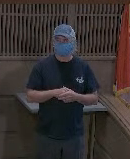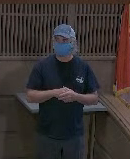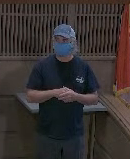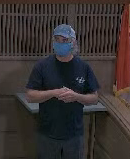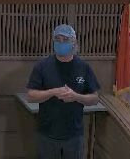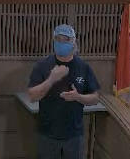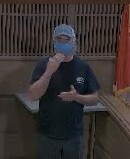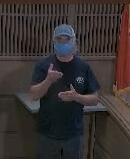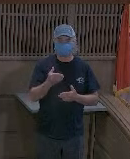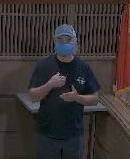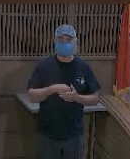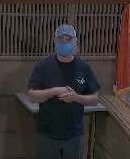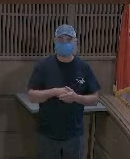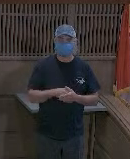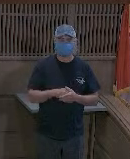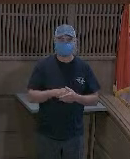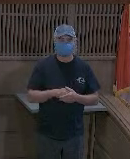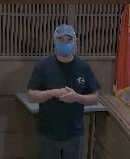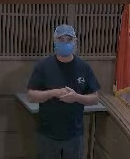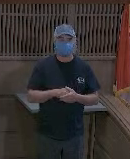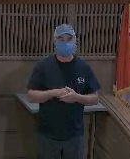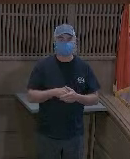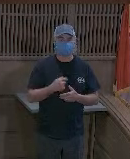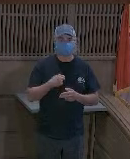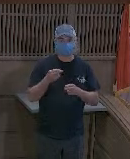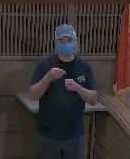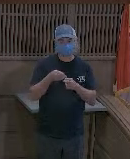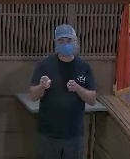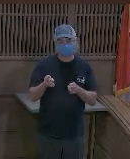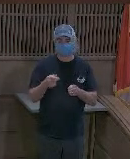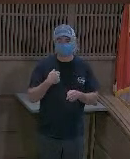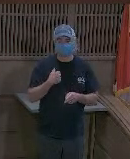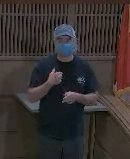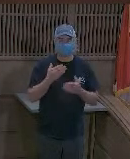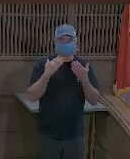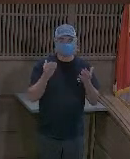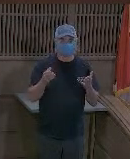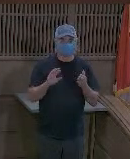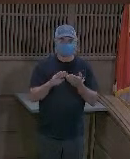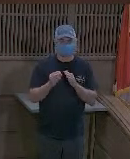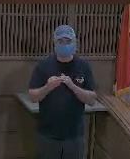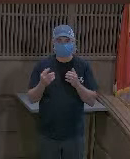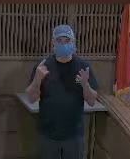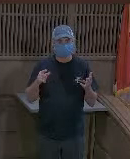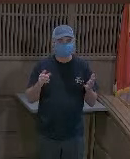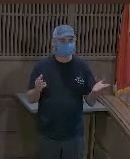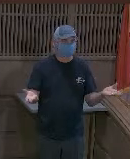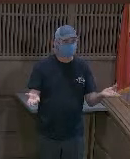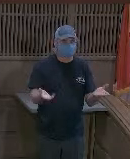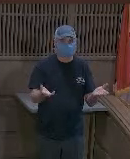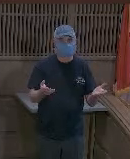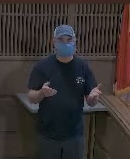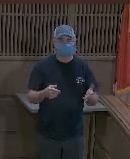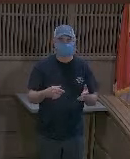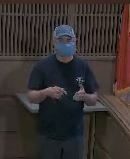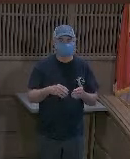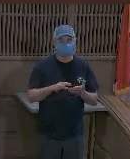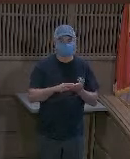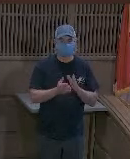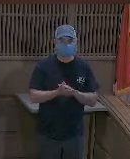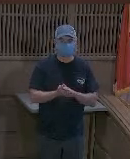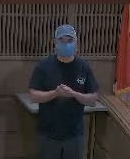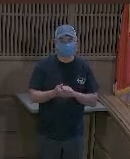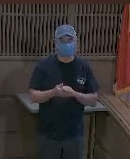Thank you, Chief. Today I'm going to be fairly brief. I want to thank the community for truly getting behind